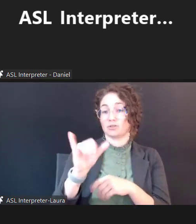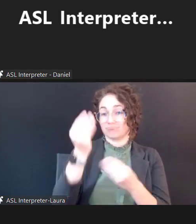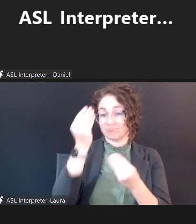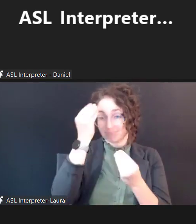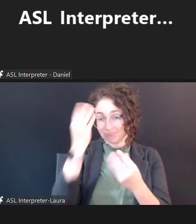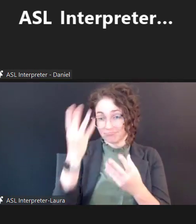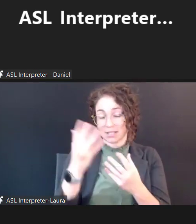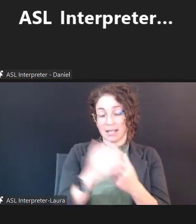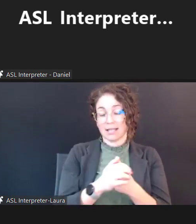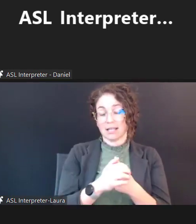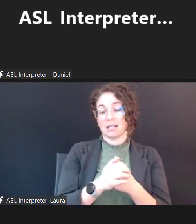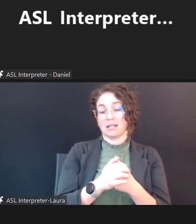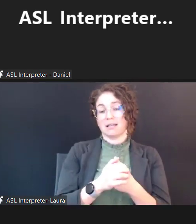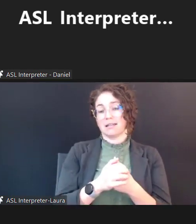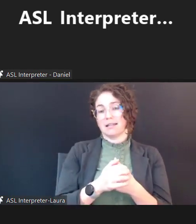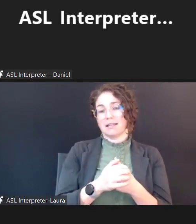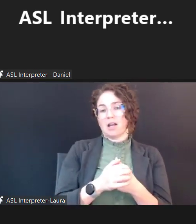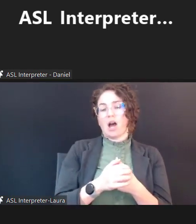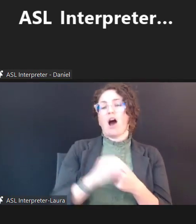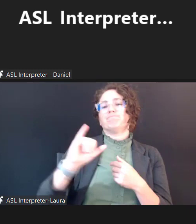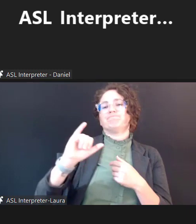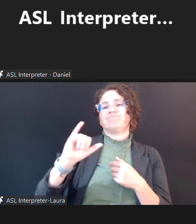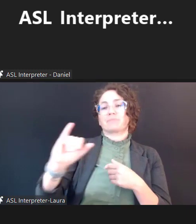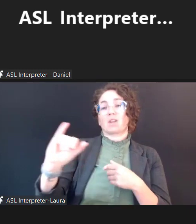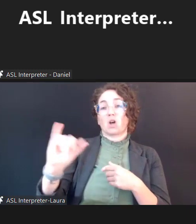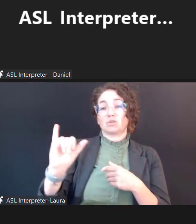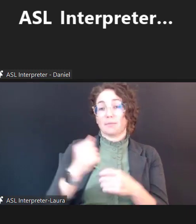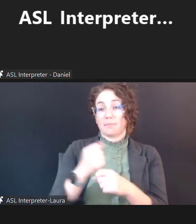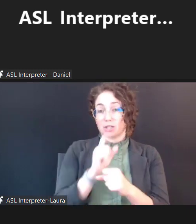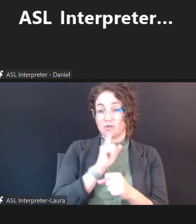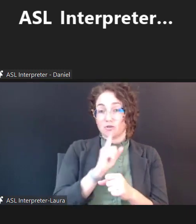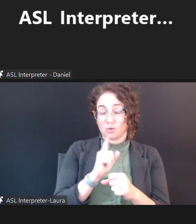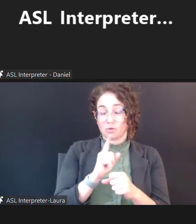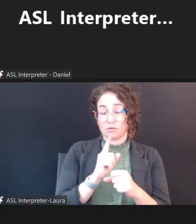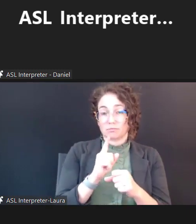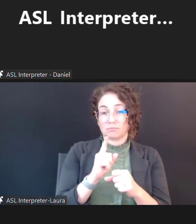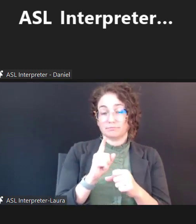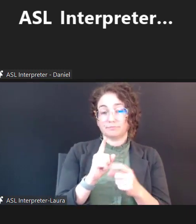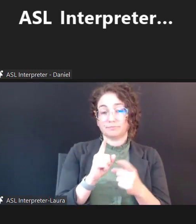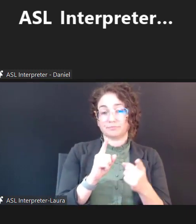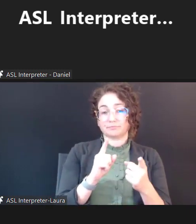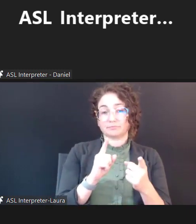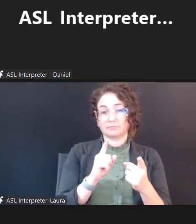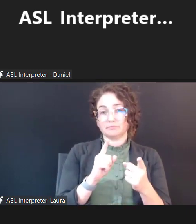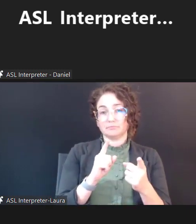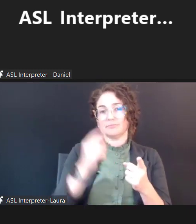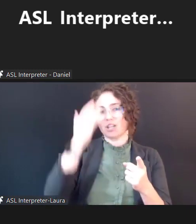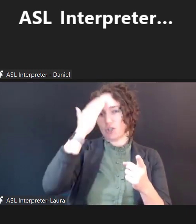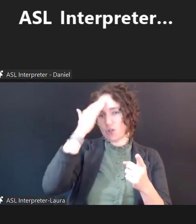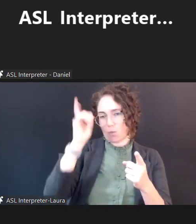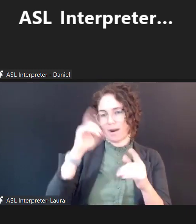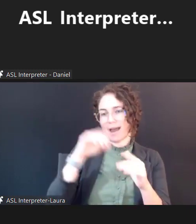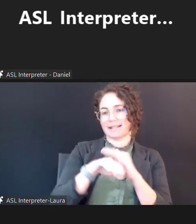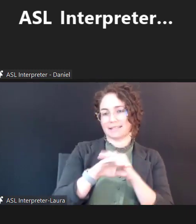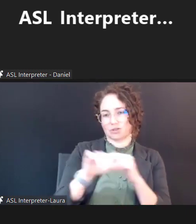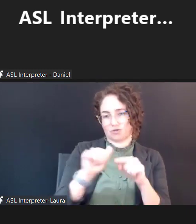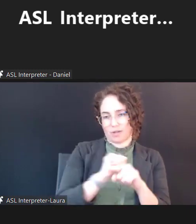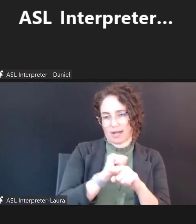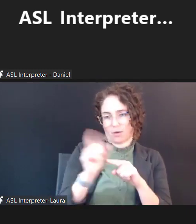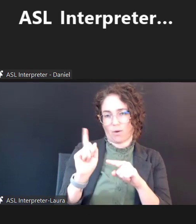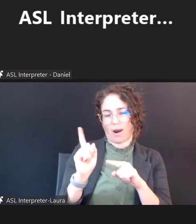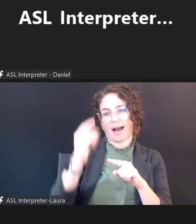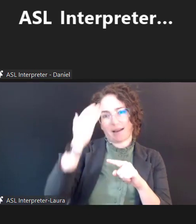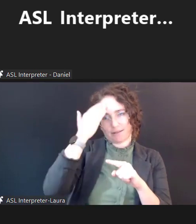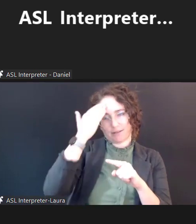of we also want to make sure that you know where to access training, because we know